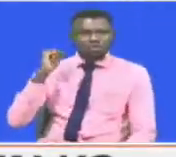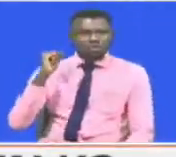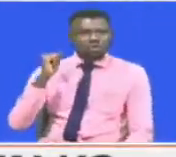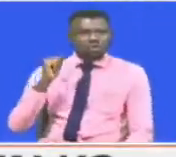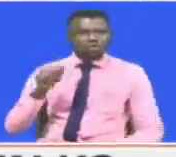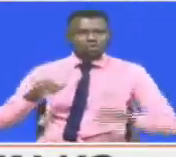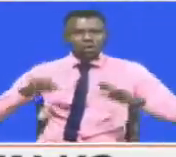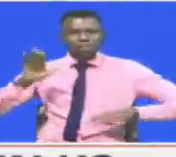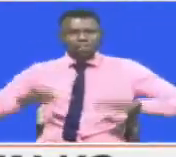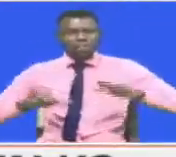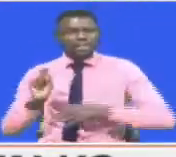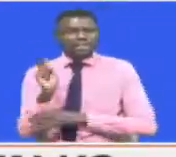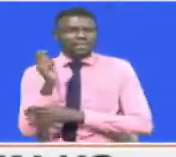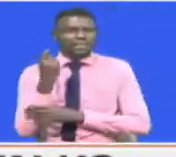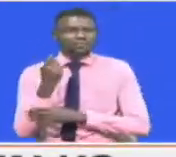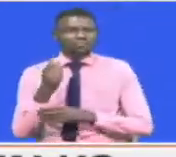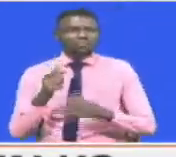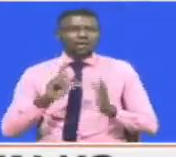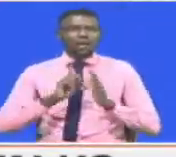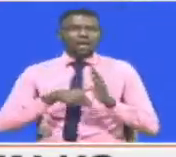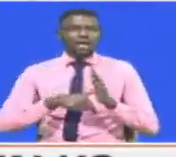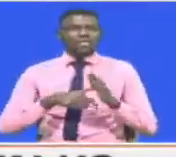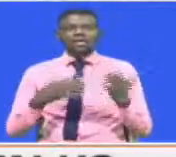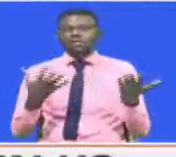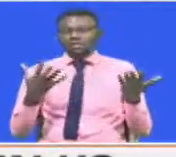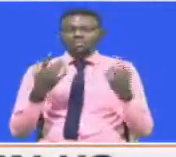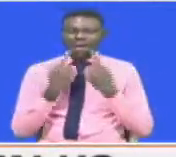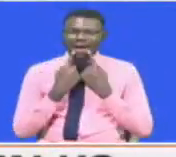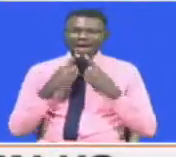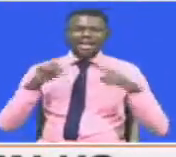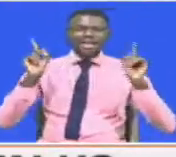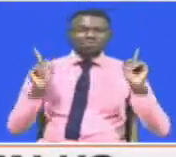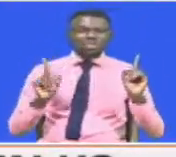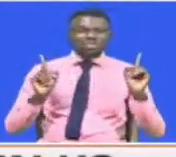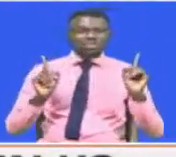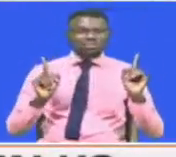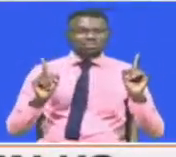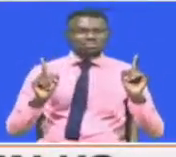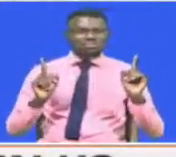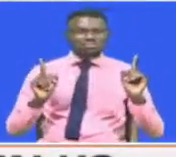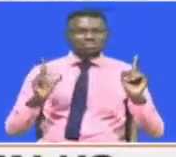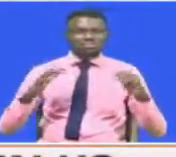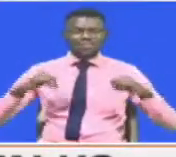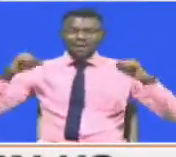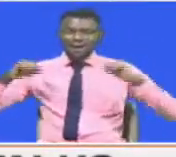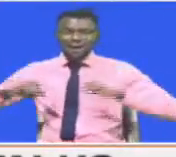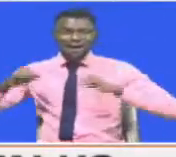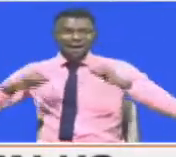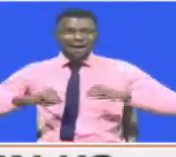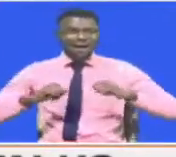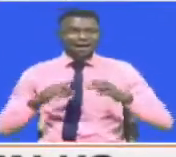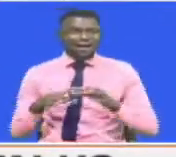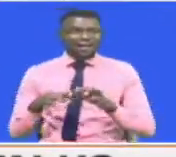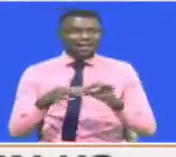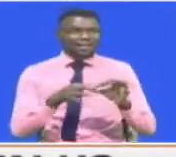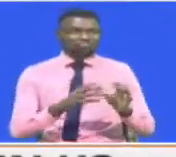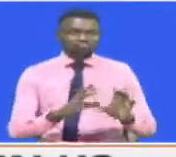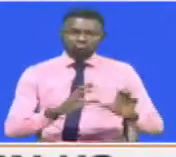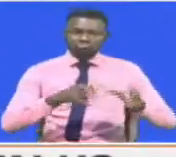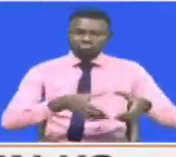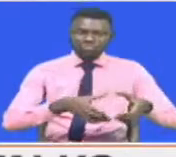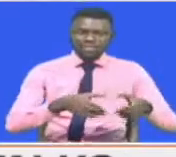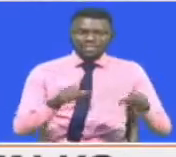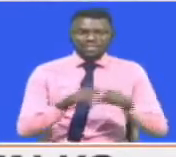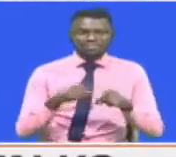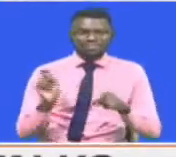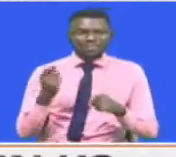of Kenya, the team emerged with some white smoke. The team mandated to broker a truce between the Azimio la Umoja One Kenya coalition and